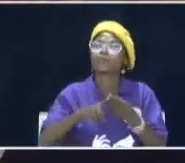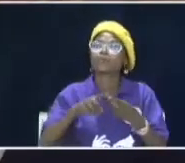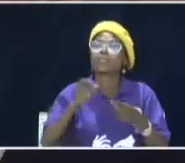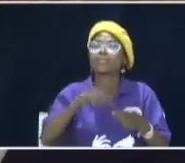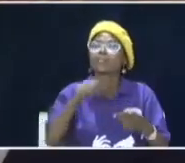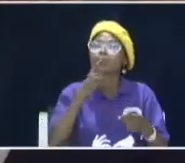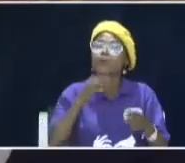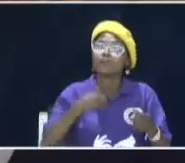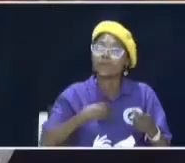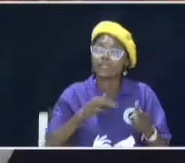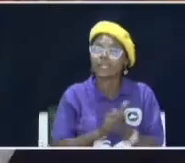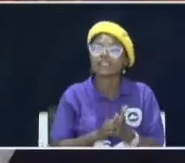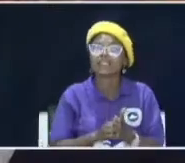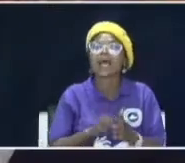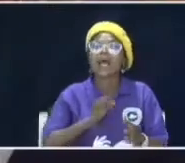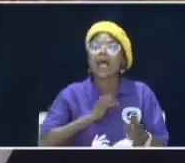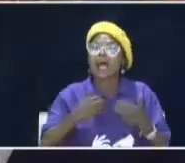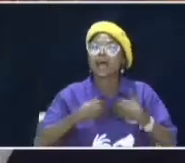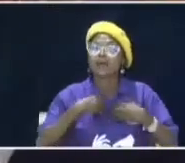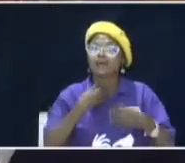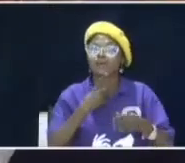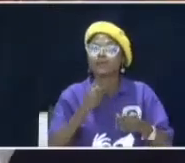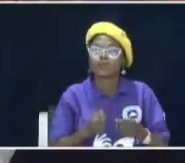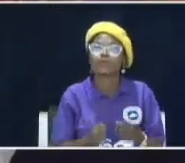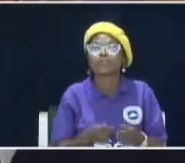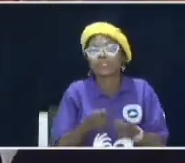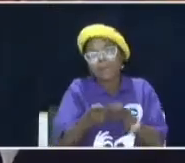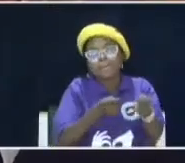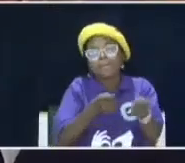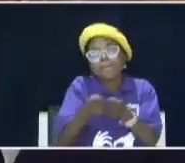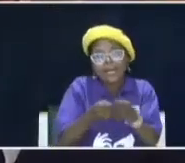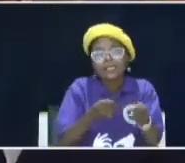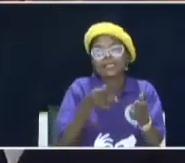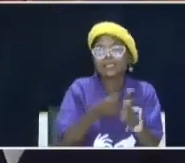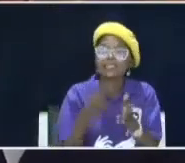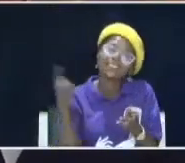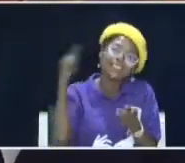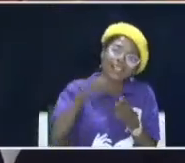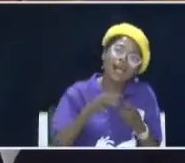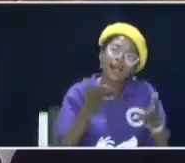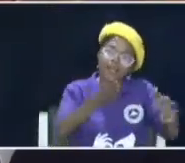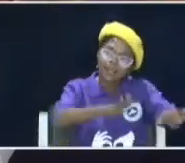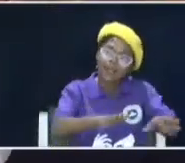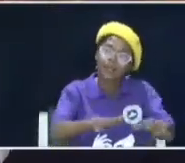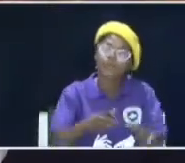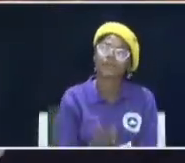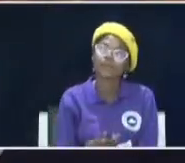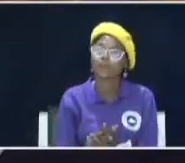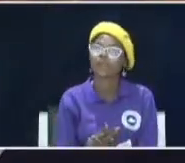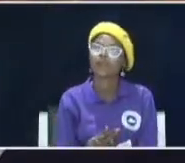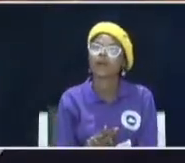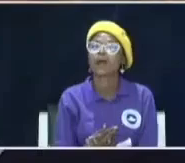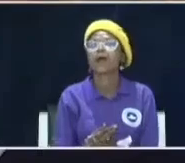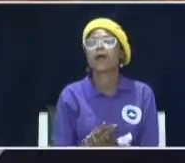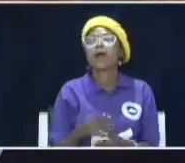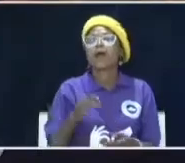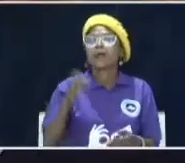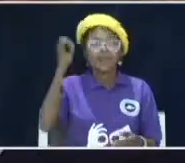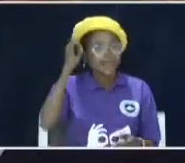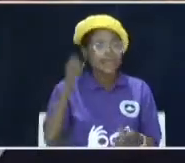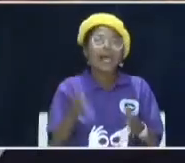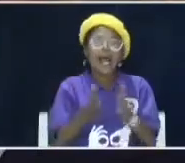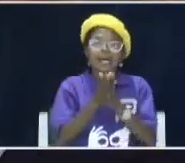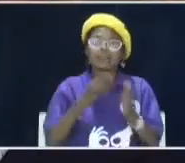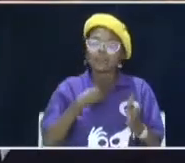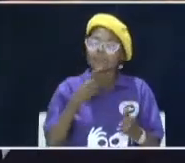disease until I die, that it doesn't go. But when I discovered my pastor, Pastor Lododo, he asked me to write a letter